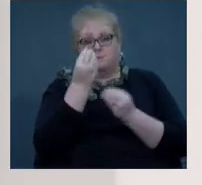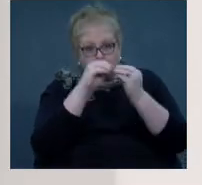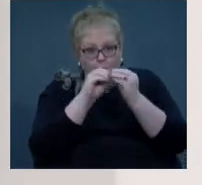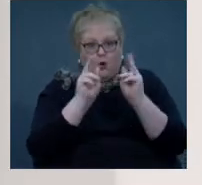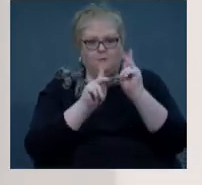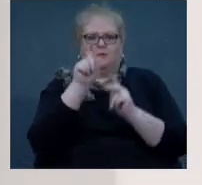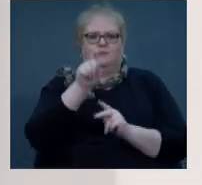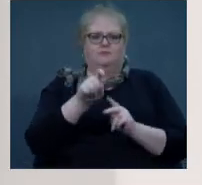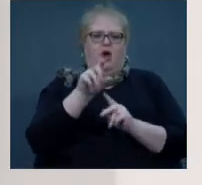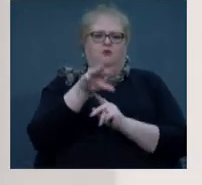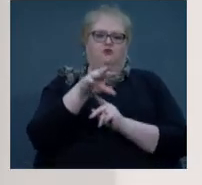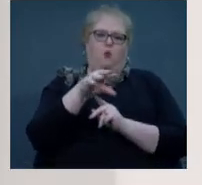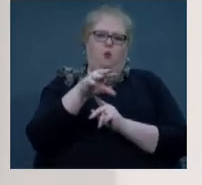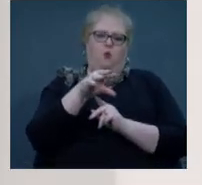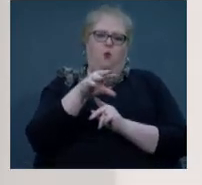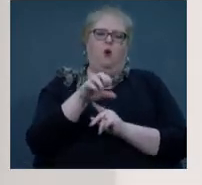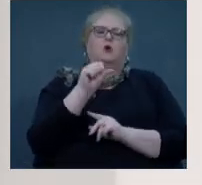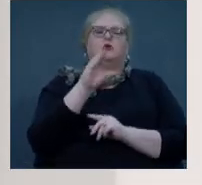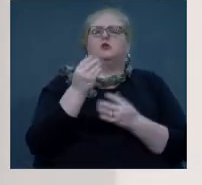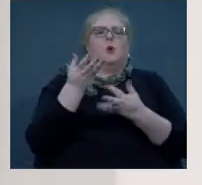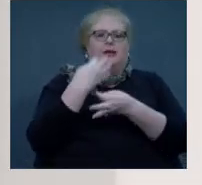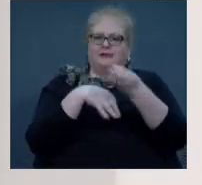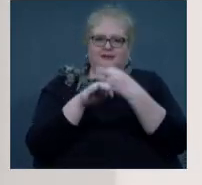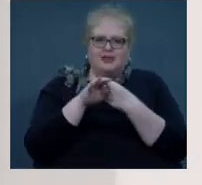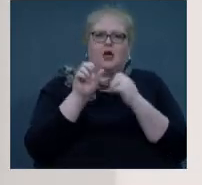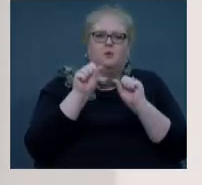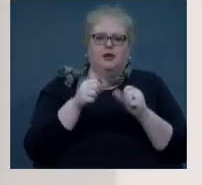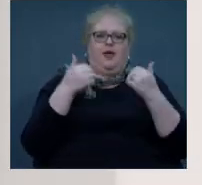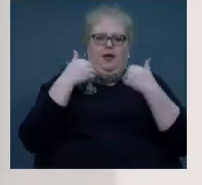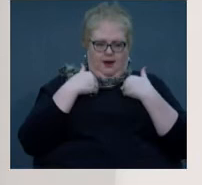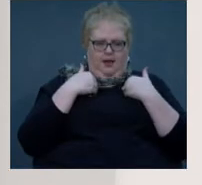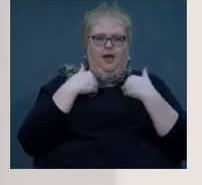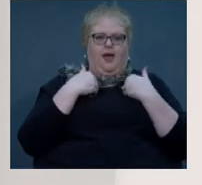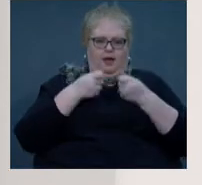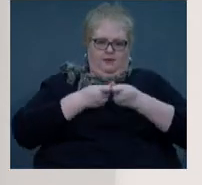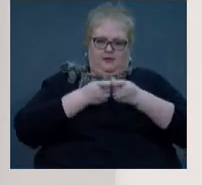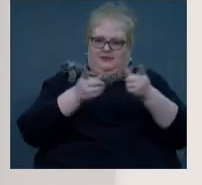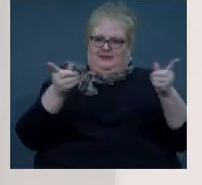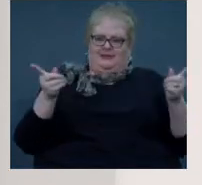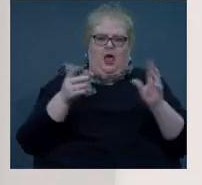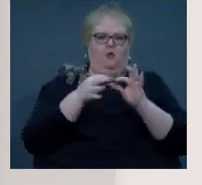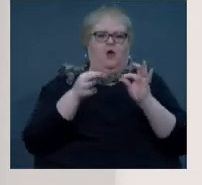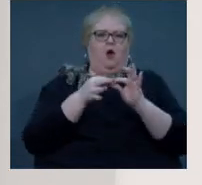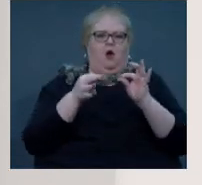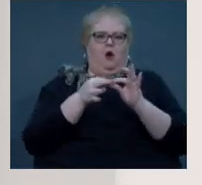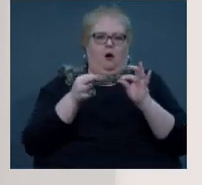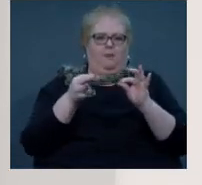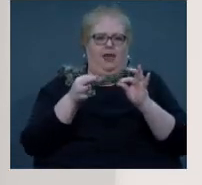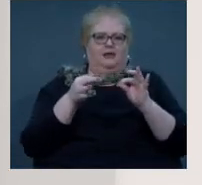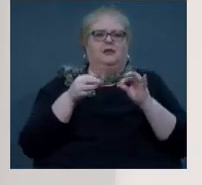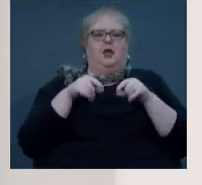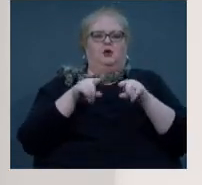with the applicants, go over their, all the comments and everything, and then send all of that at that meeting time to